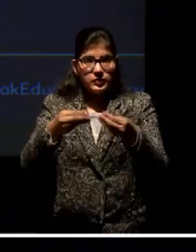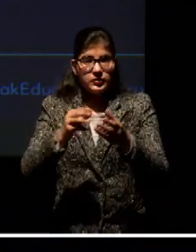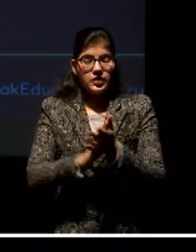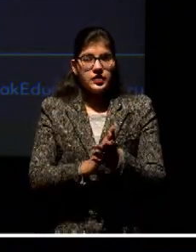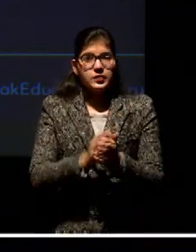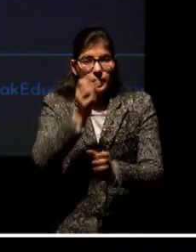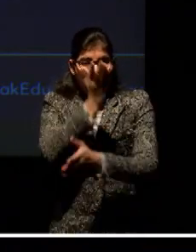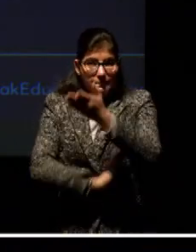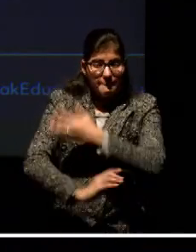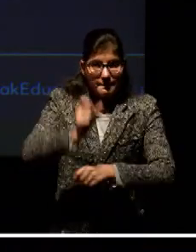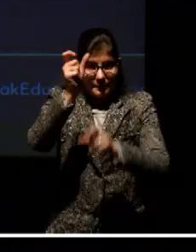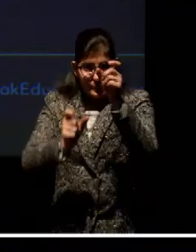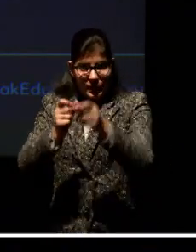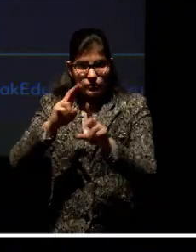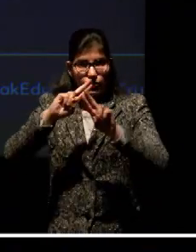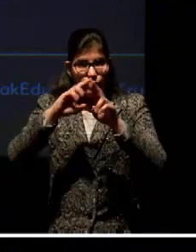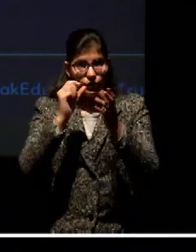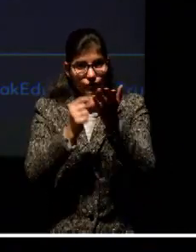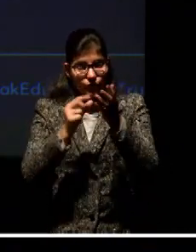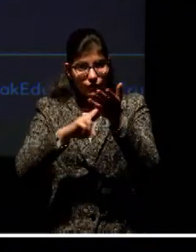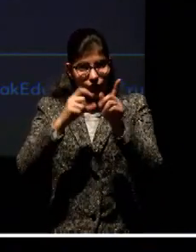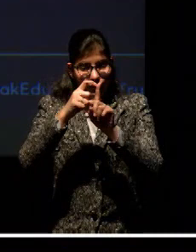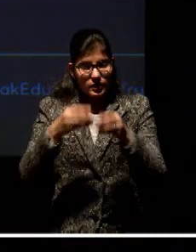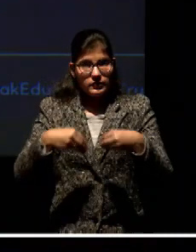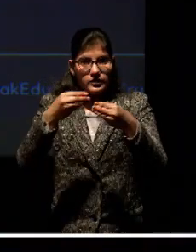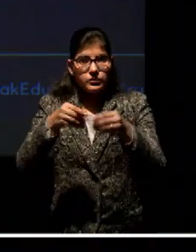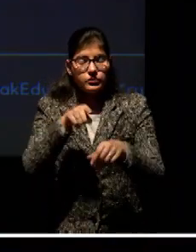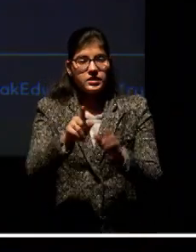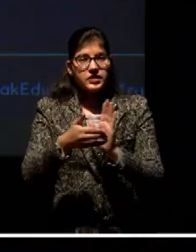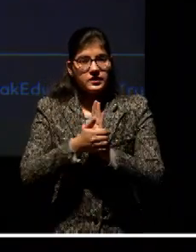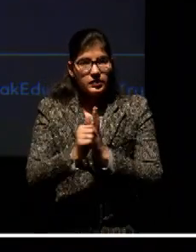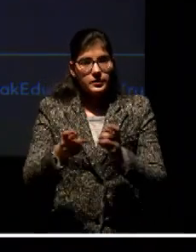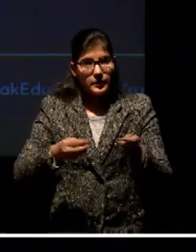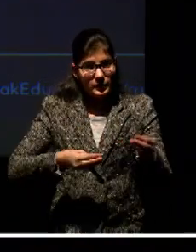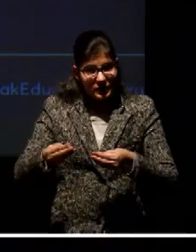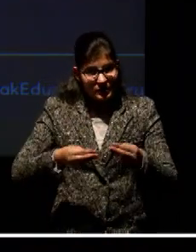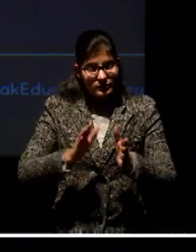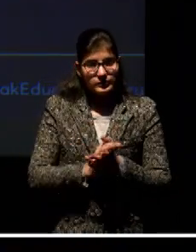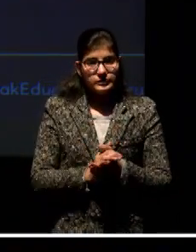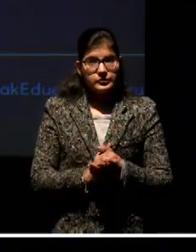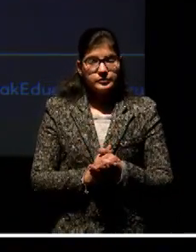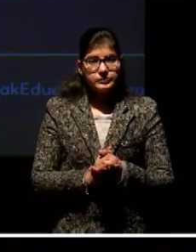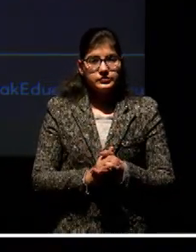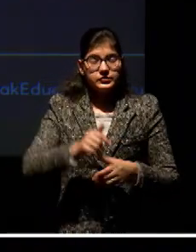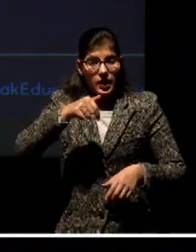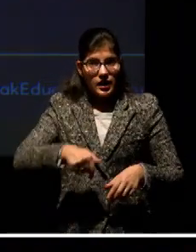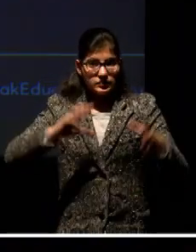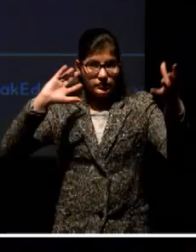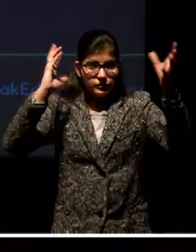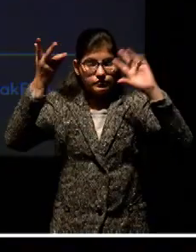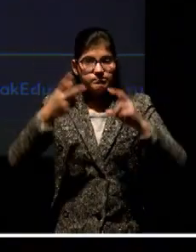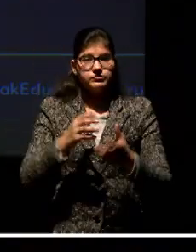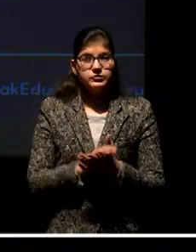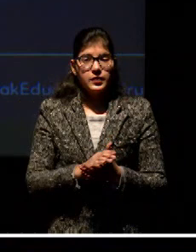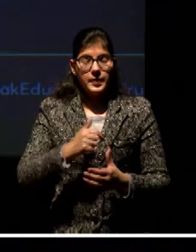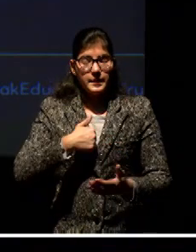different ability and seeing whether they can actually scale up their business is the third thing which we should reflect on in today's world. I'm